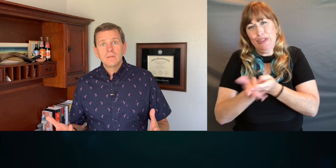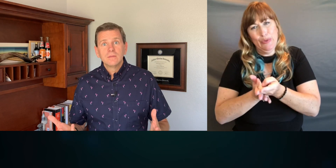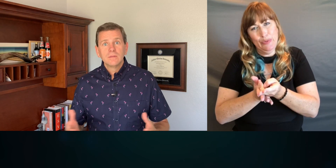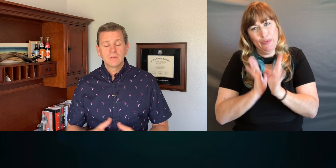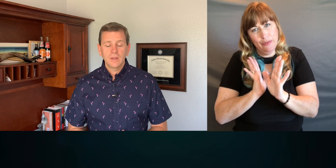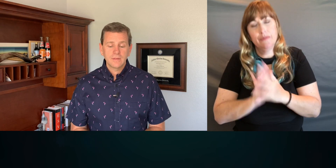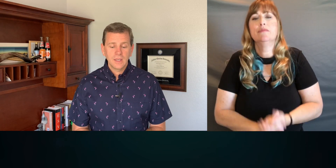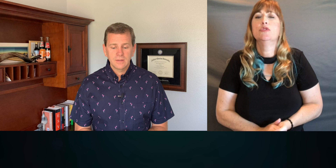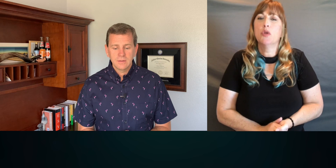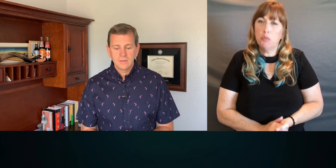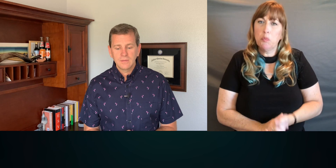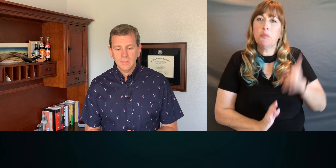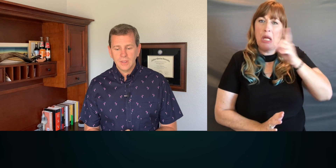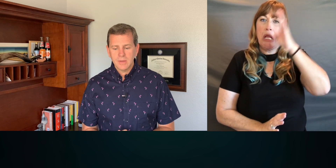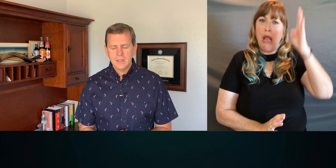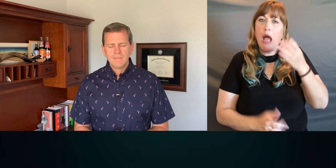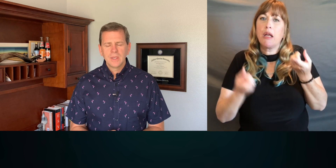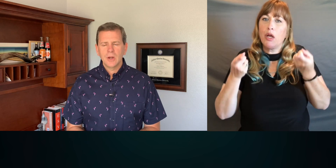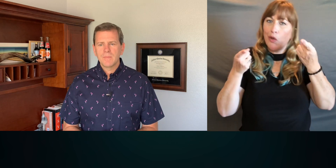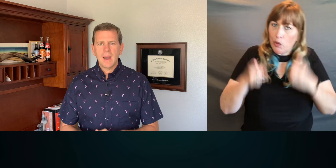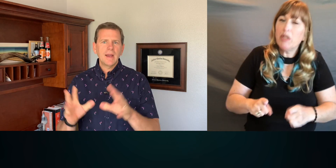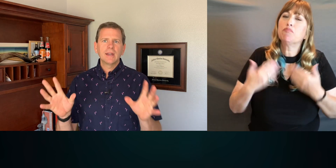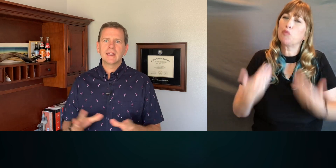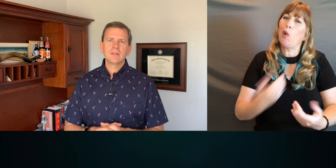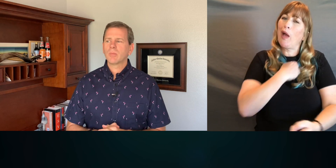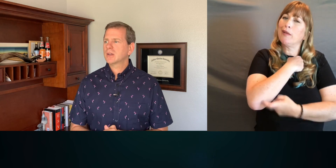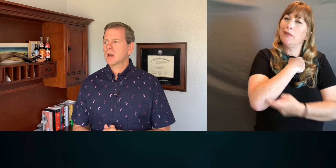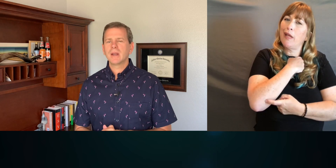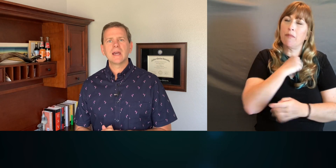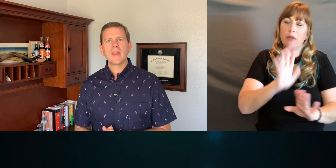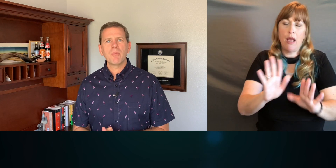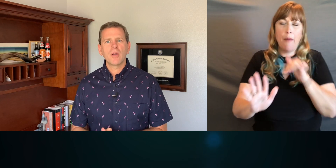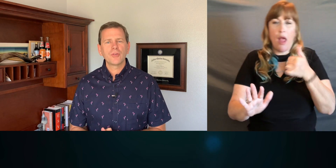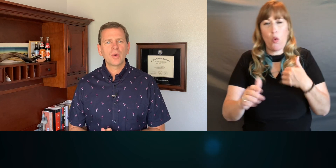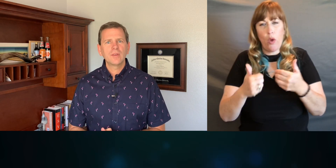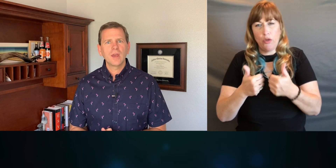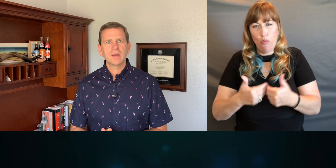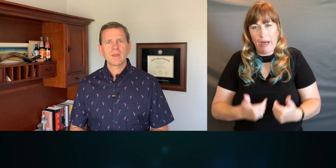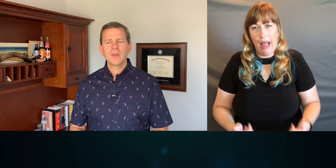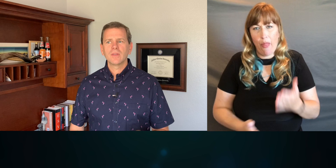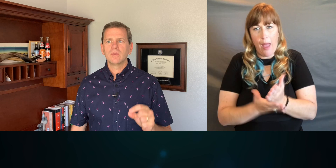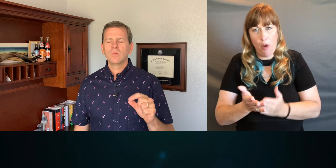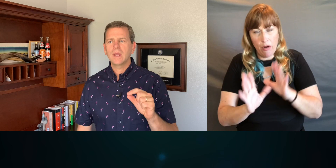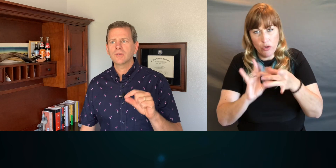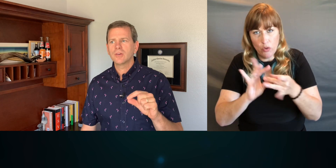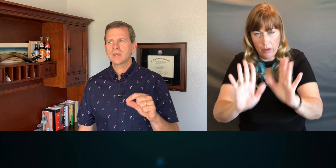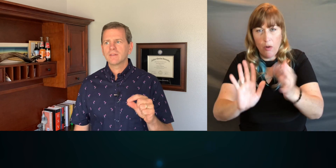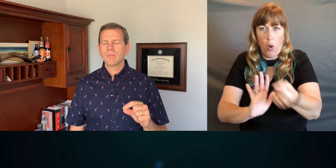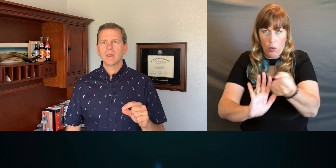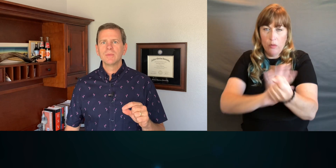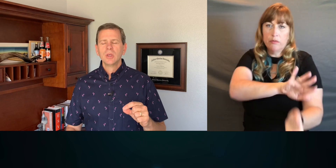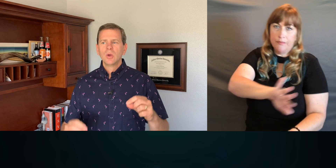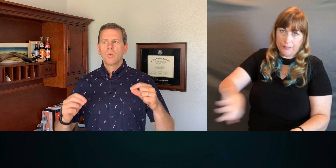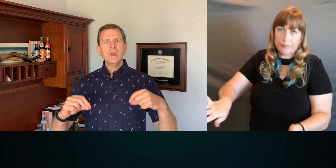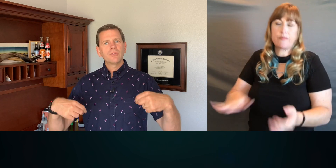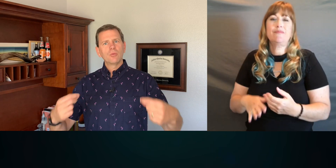agrees to let Satan tempt him. And, you know, I'm not going to get into try to break down that part of the story today, because I think that we have to understand